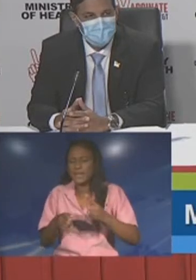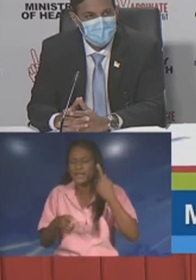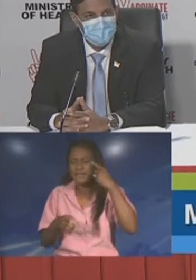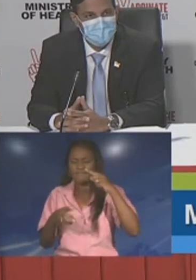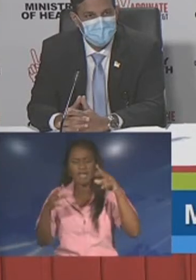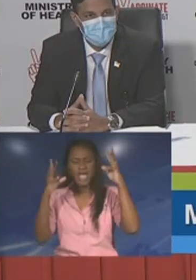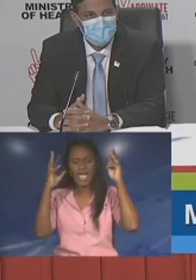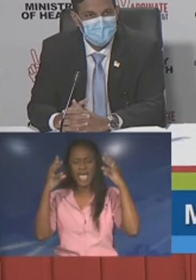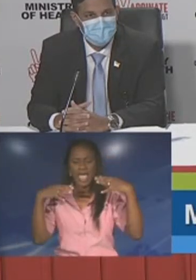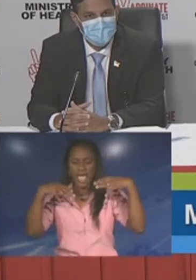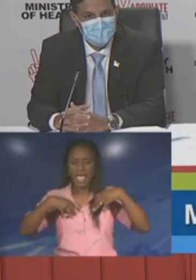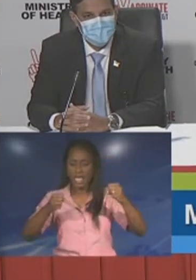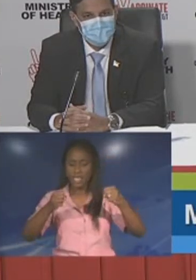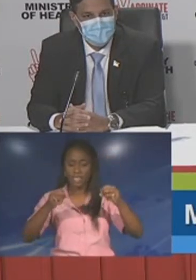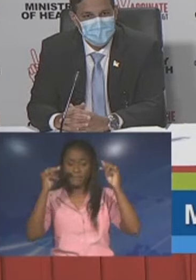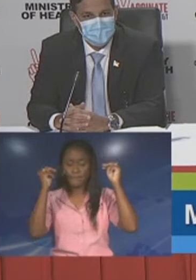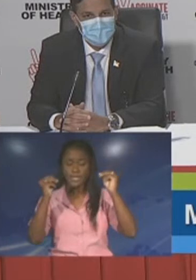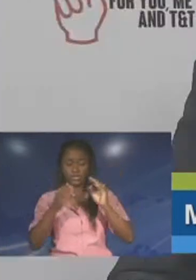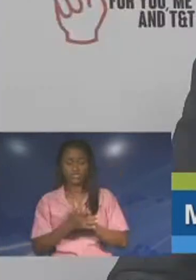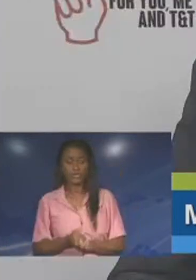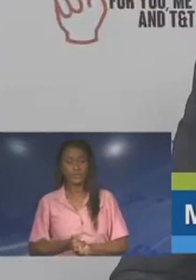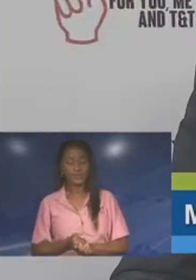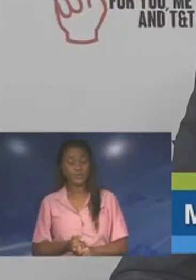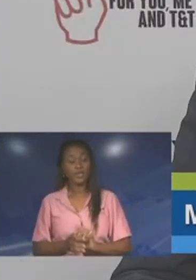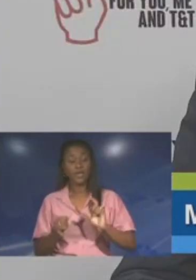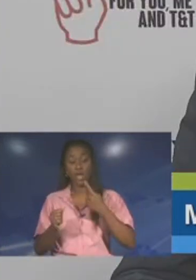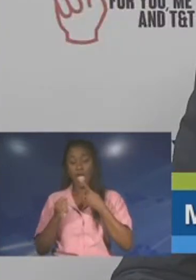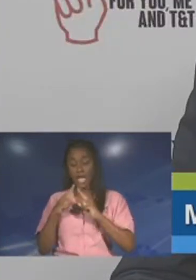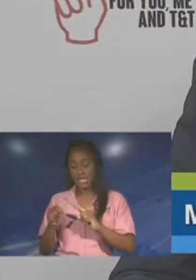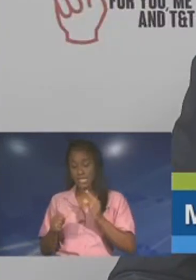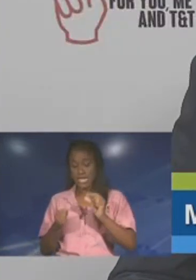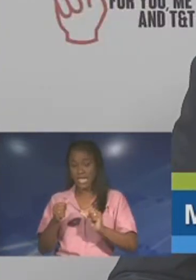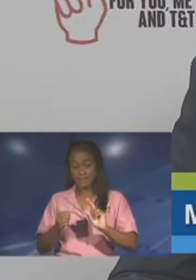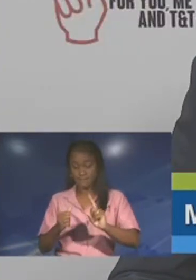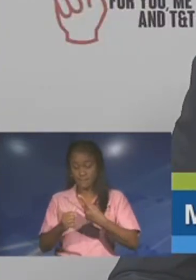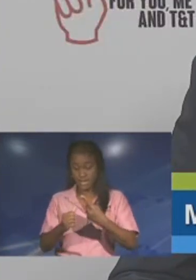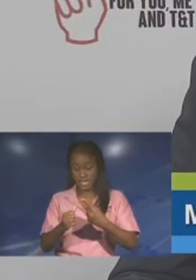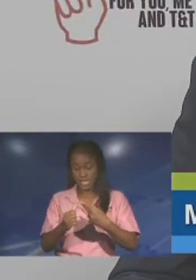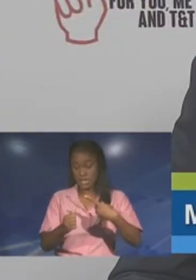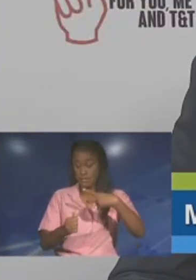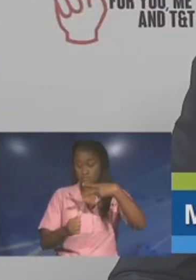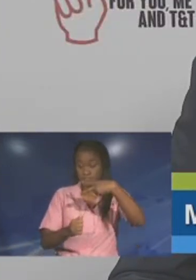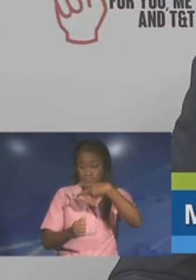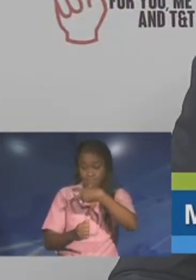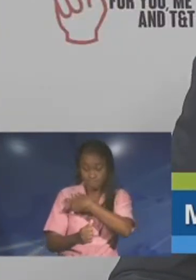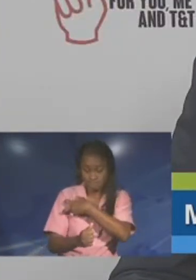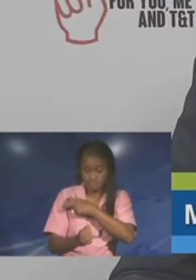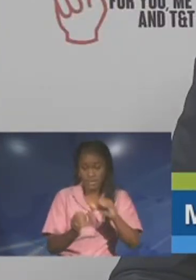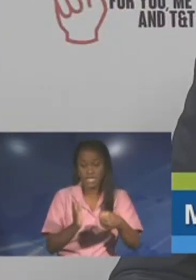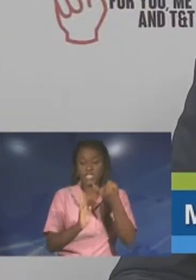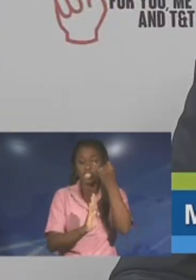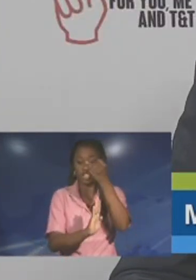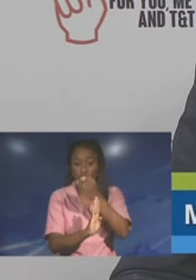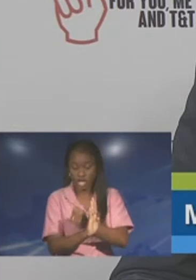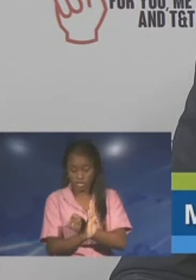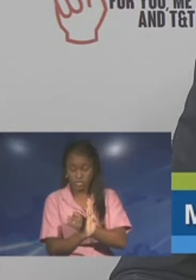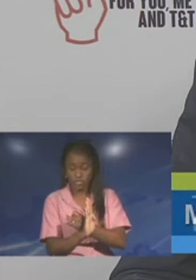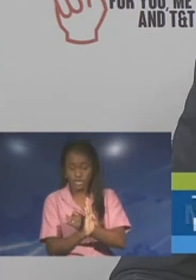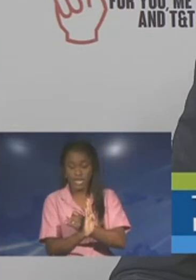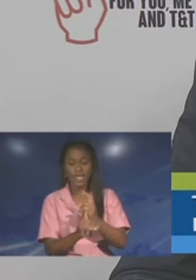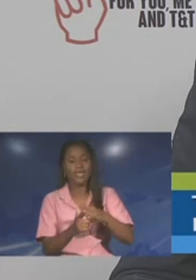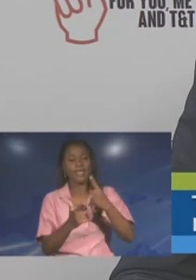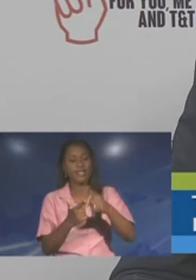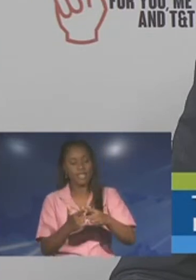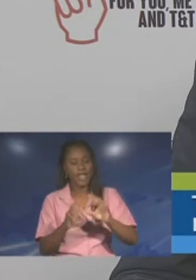ministry? Thank you. So if you got your first booster in January, as we recommended, you can